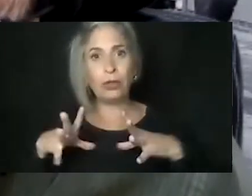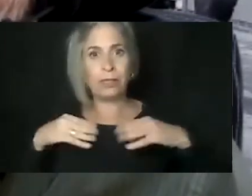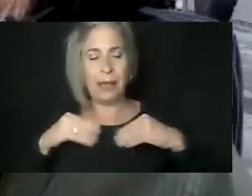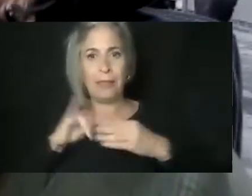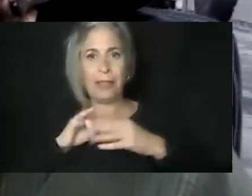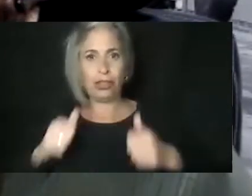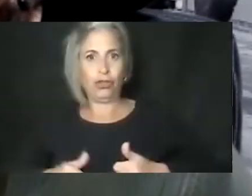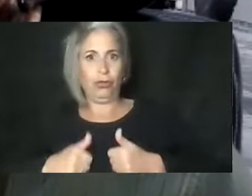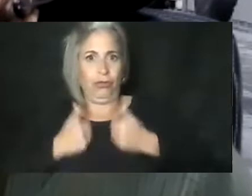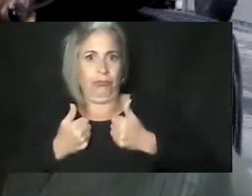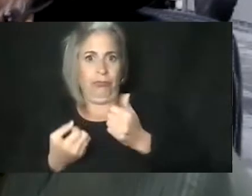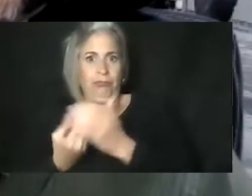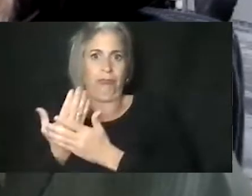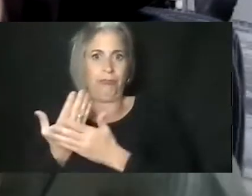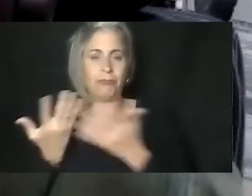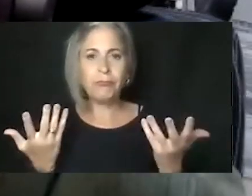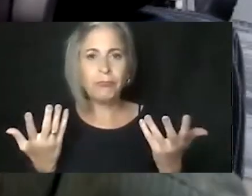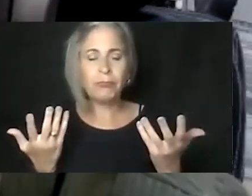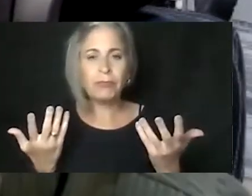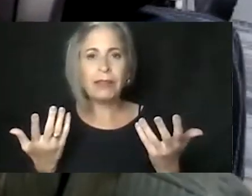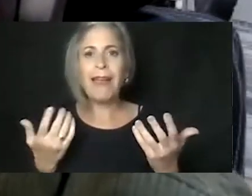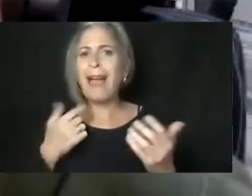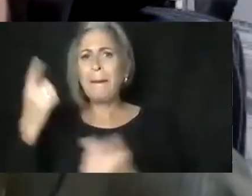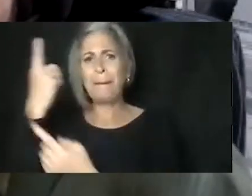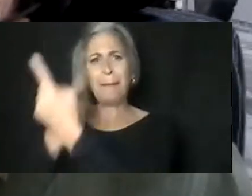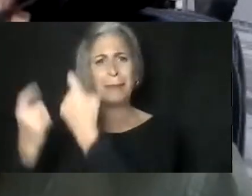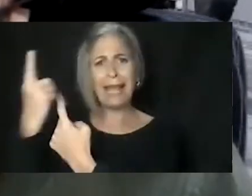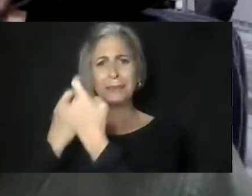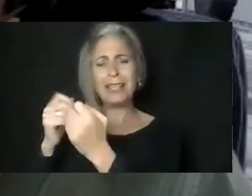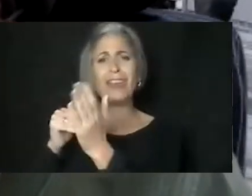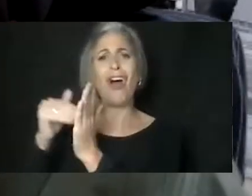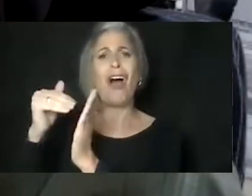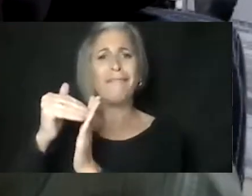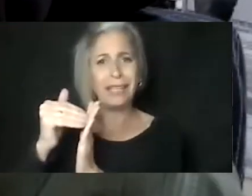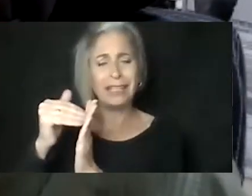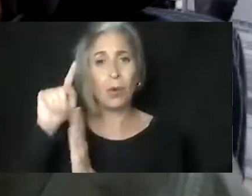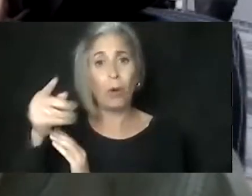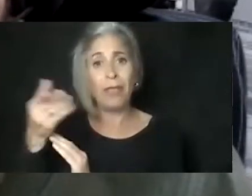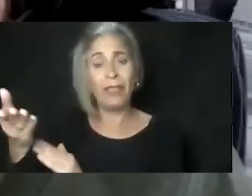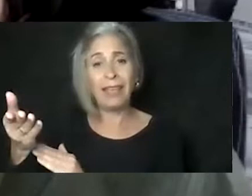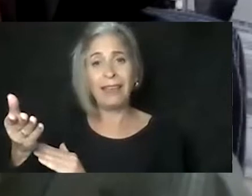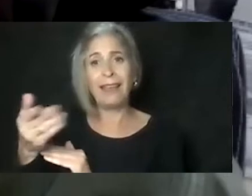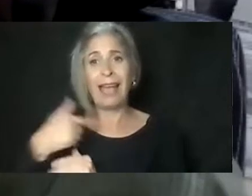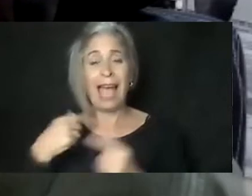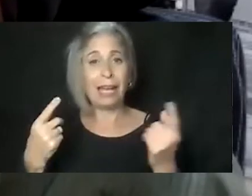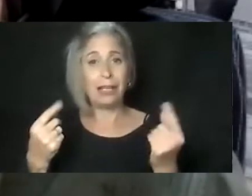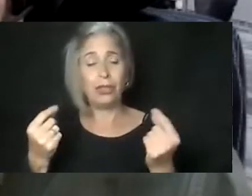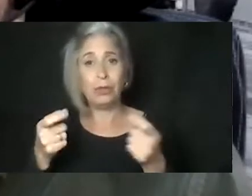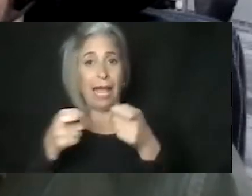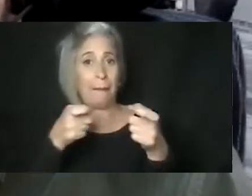it's a question that I encounter a lot. One of the things that I do is I moderate the